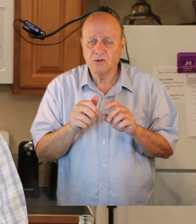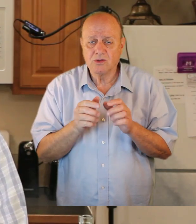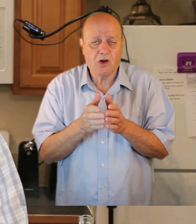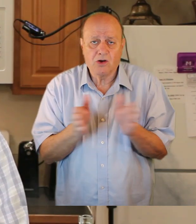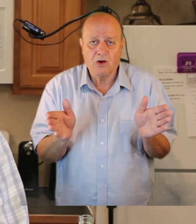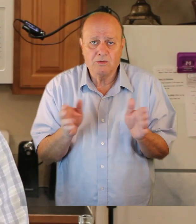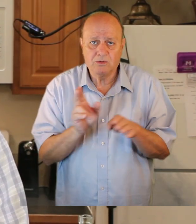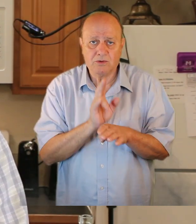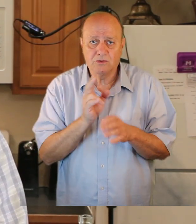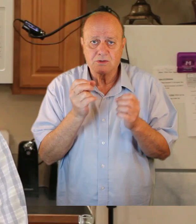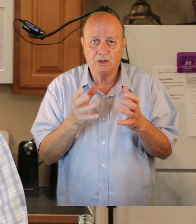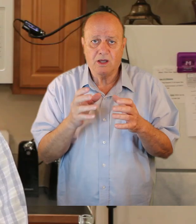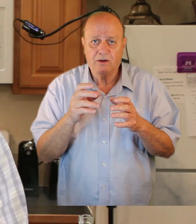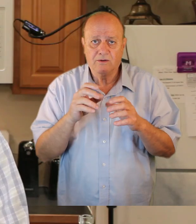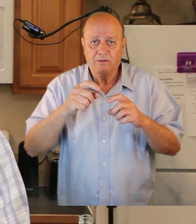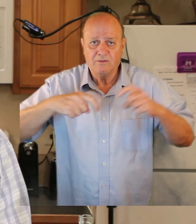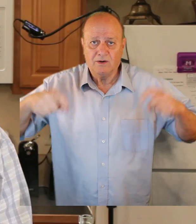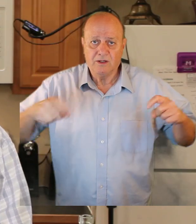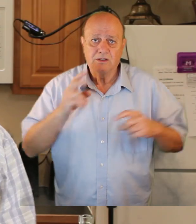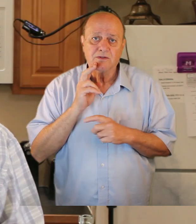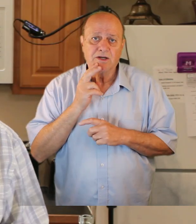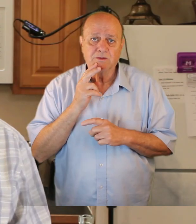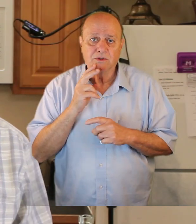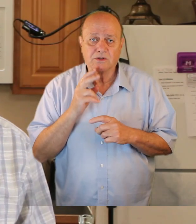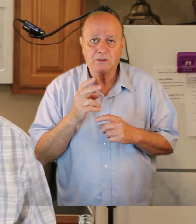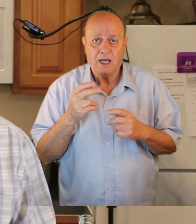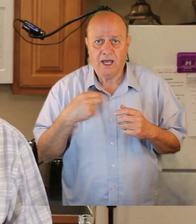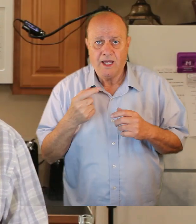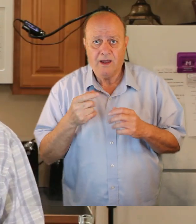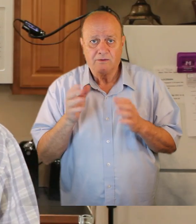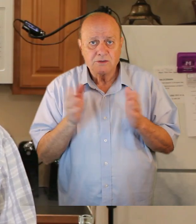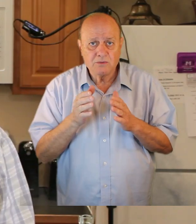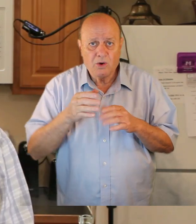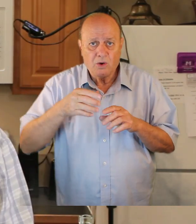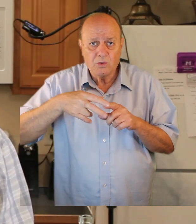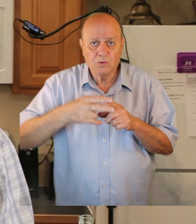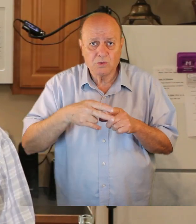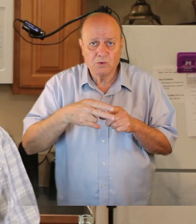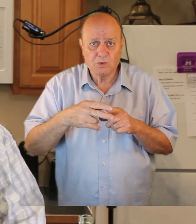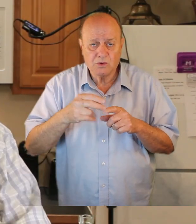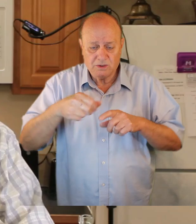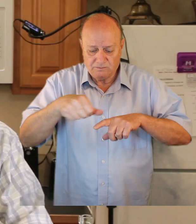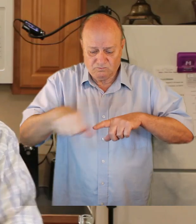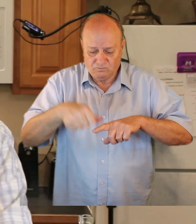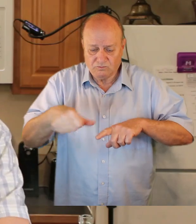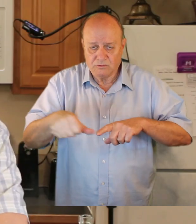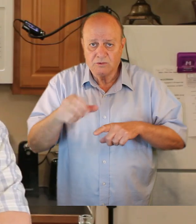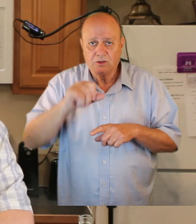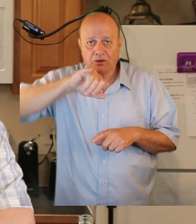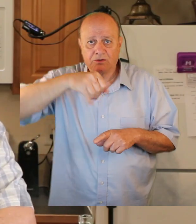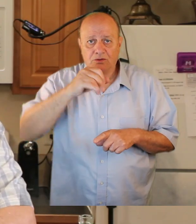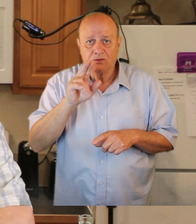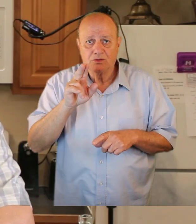a slaw from the islands. Now, I have a little tool here, a julienne tool, that I've taken and made